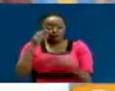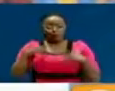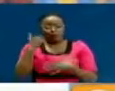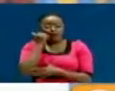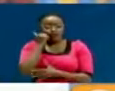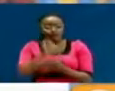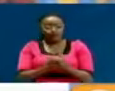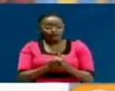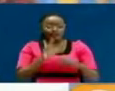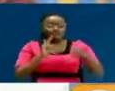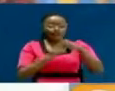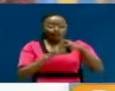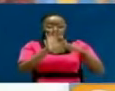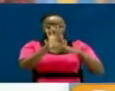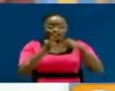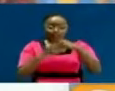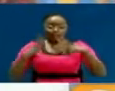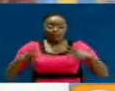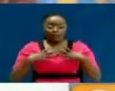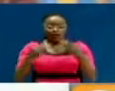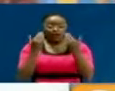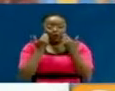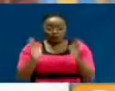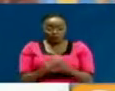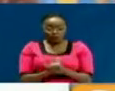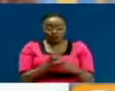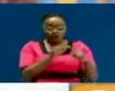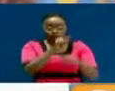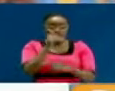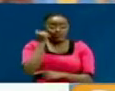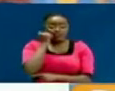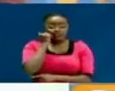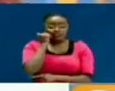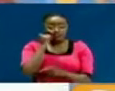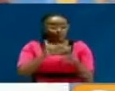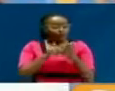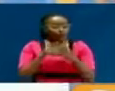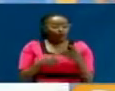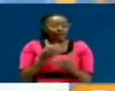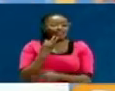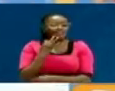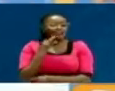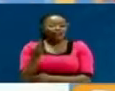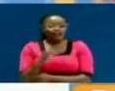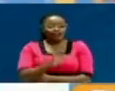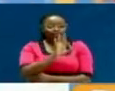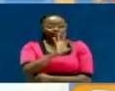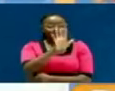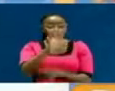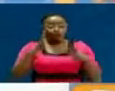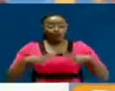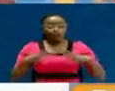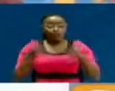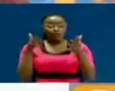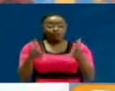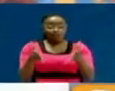cases. 738 people have recovered from the disease, and 335